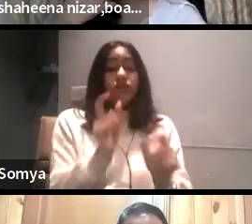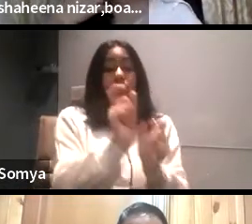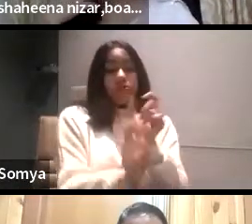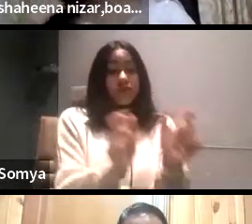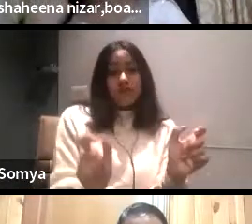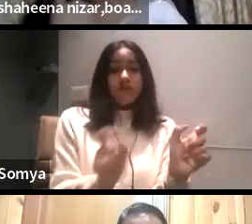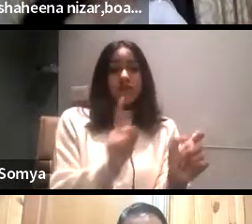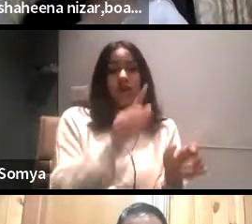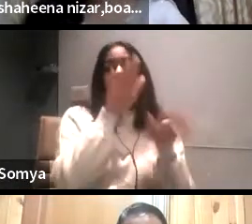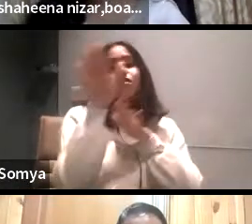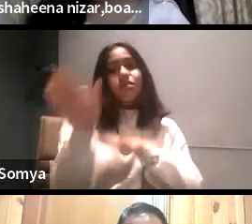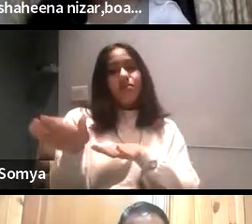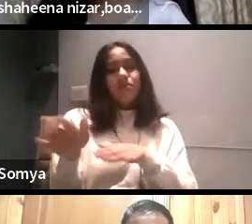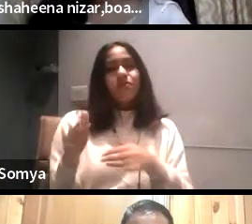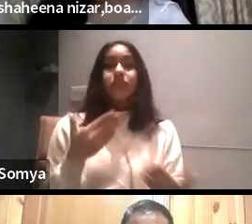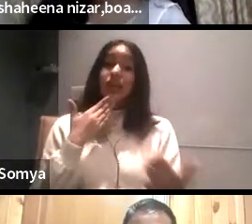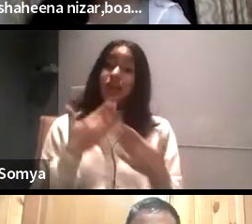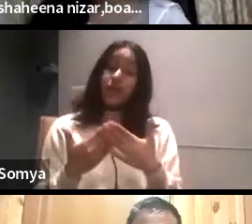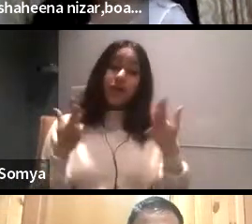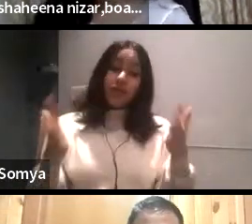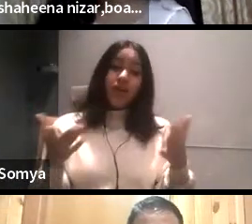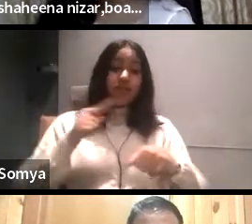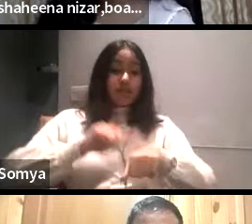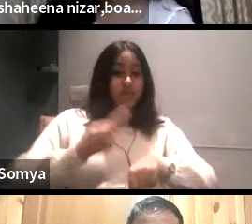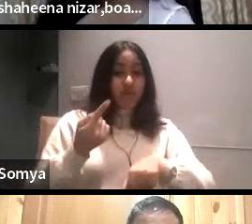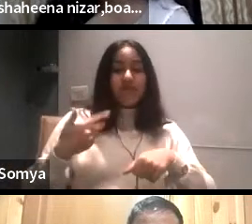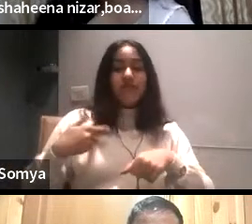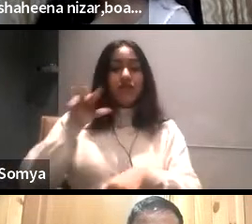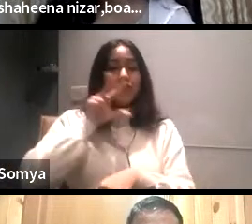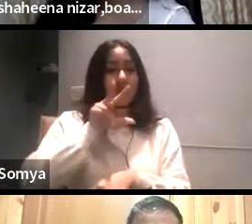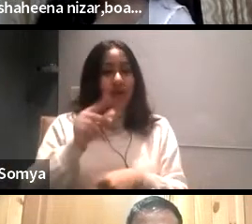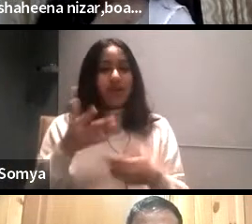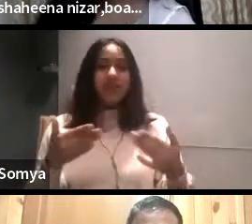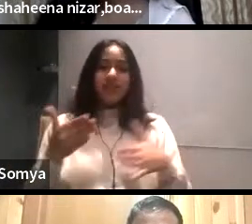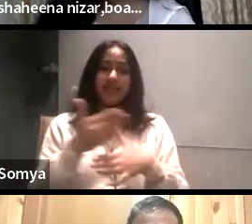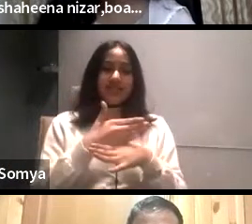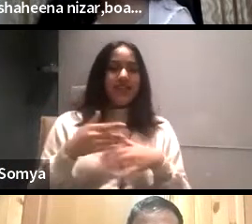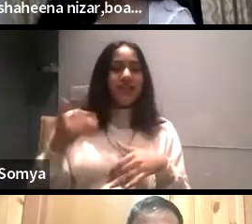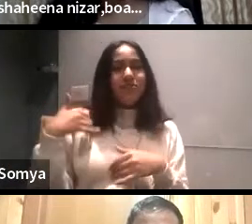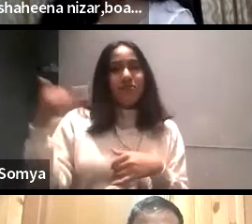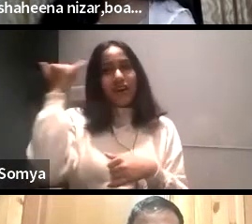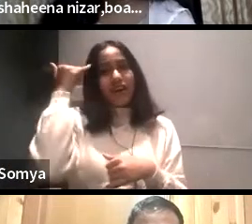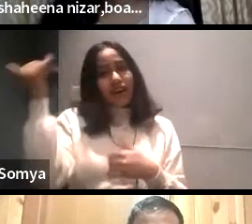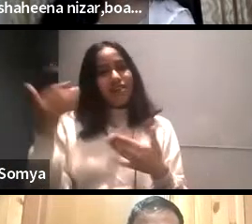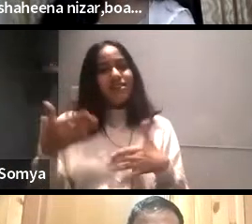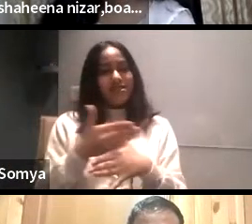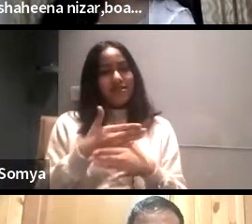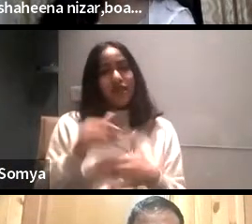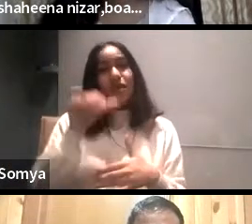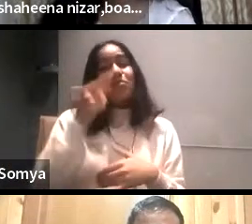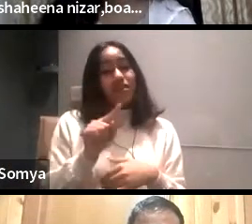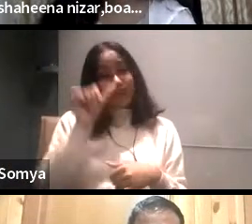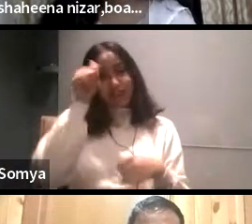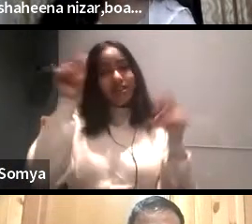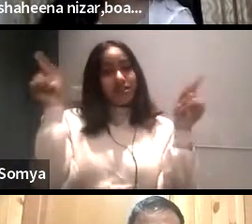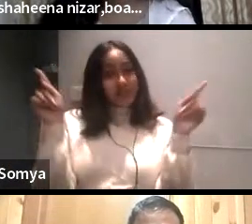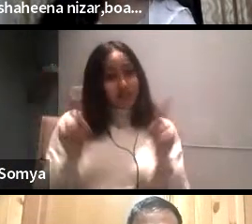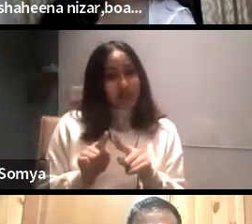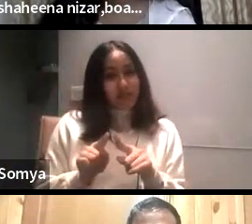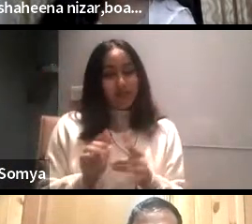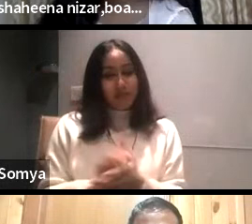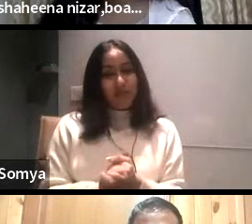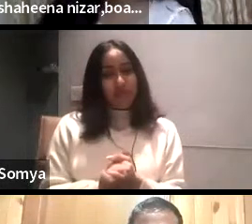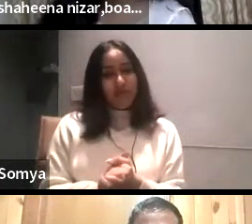But thank you for the opportunity to come and speak and share some of my thoughts. But India, what we